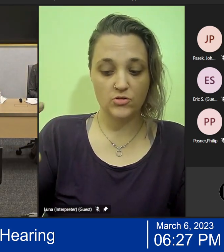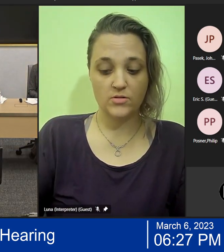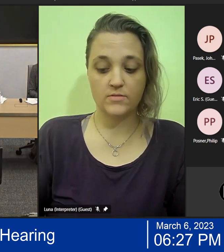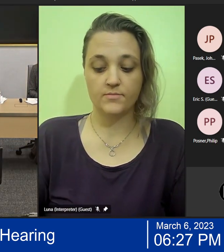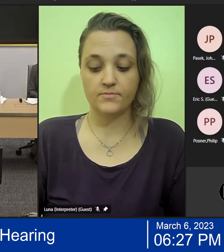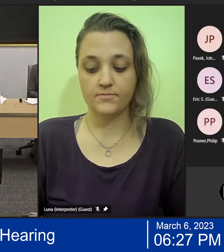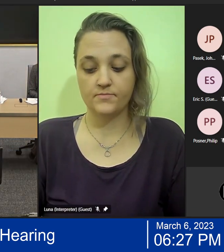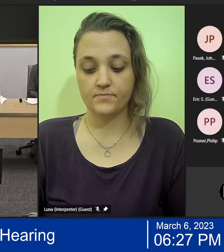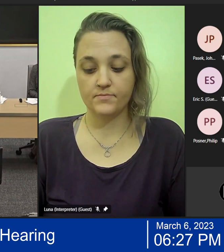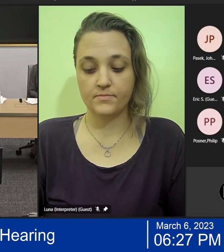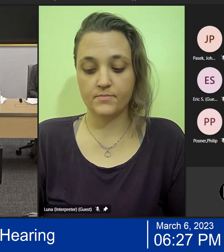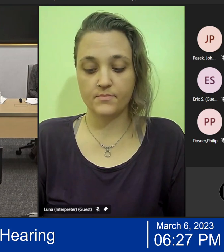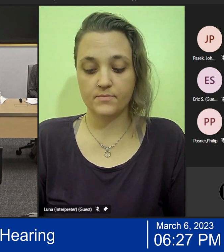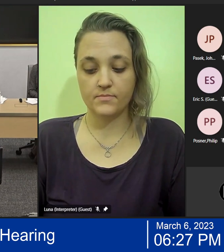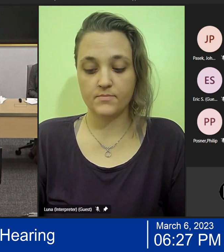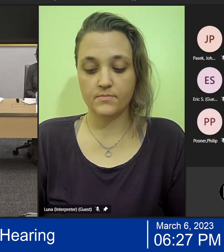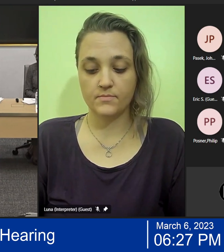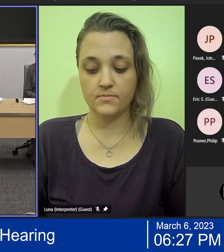Ginsberg.